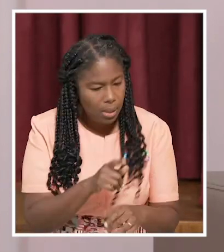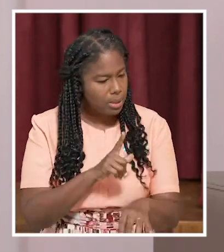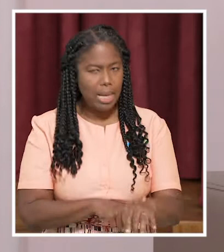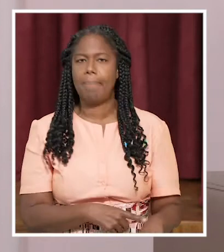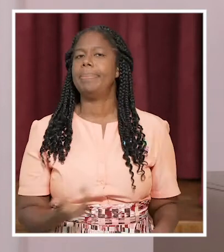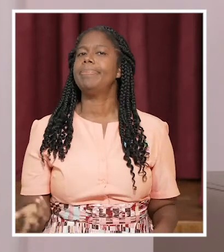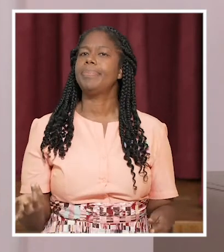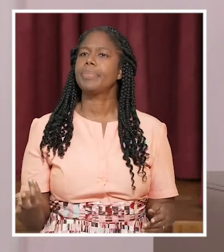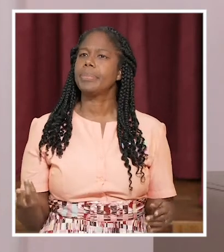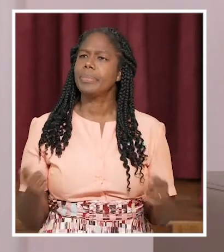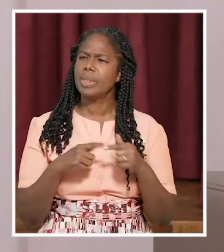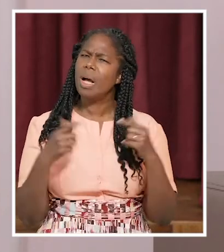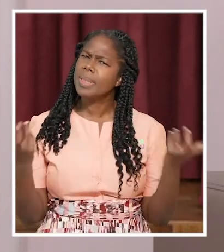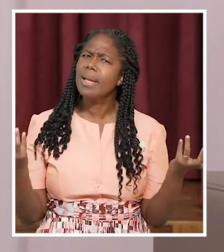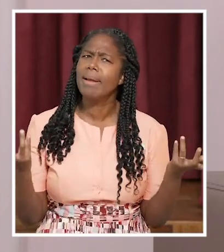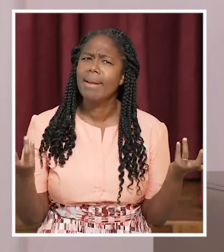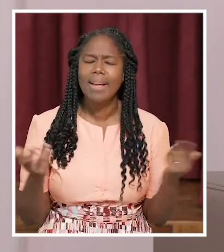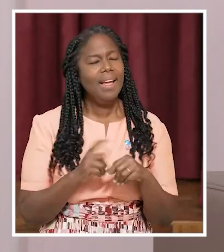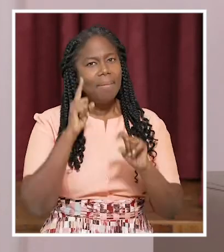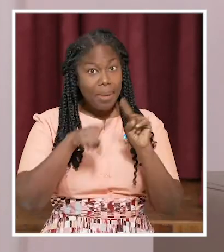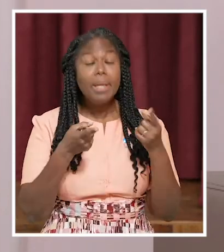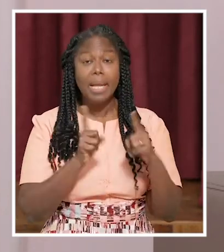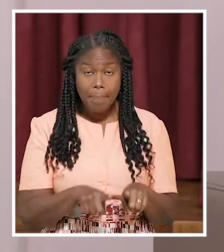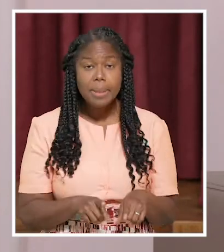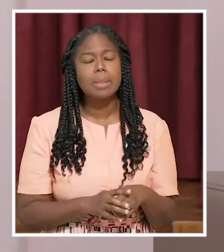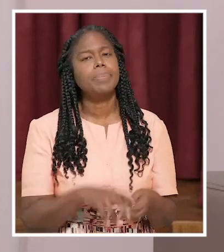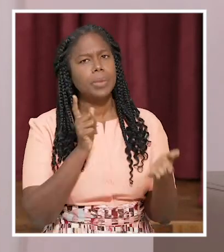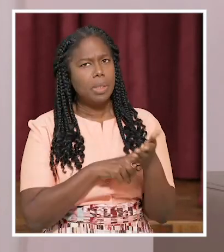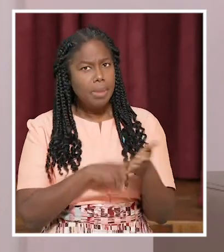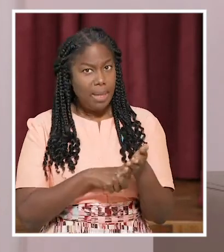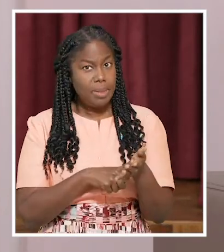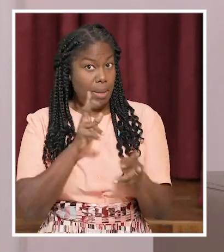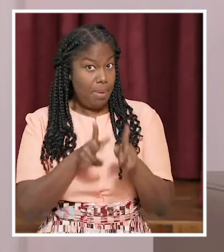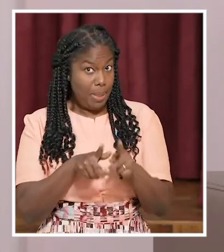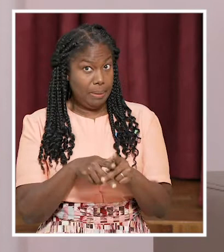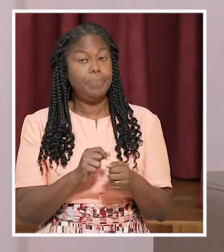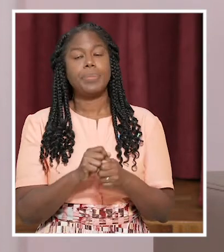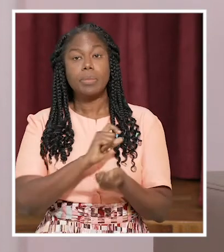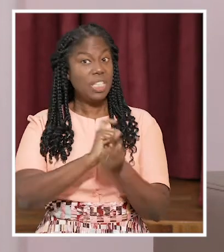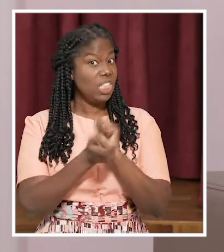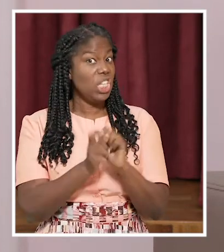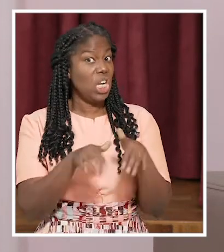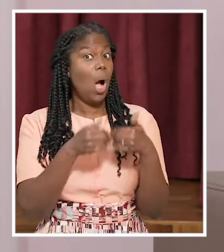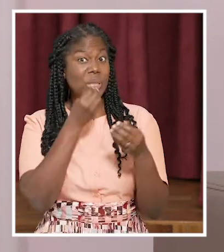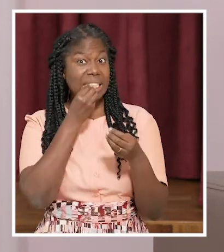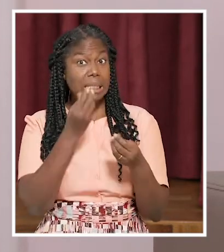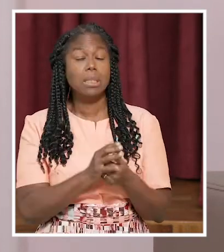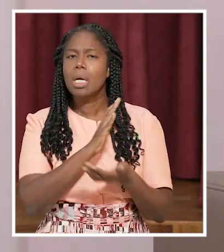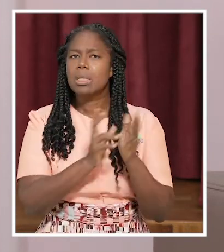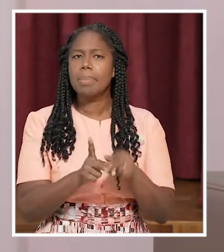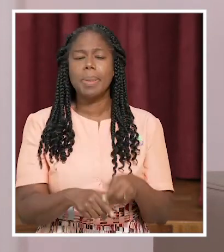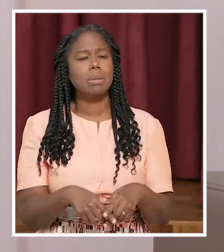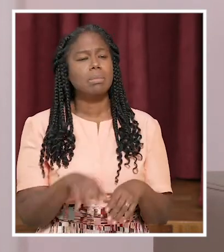sleep. And then you have changes in appetite. So some people just lose their appetite